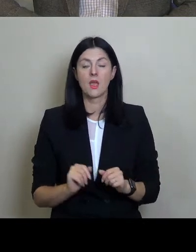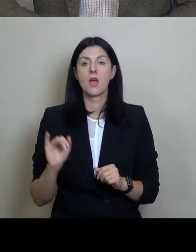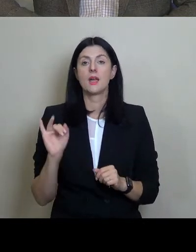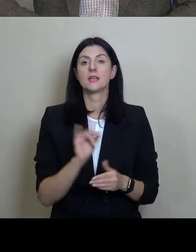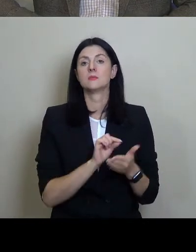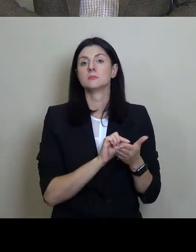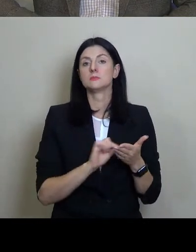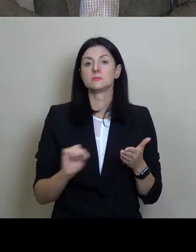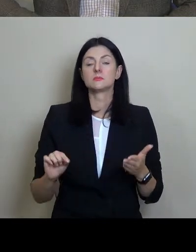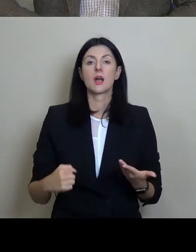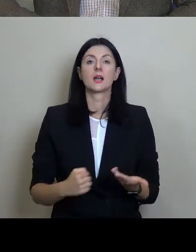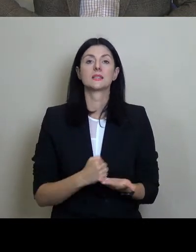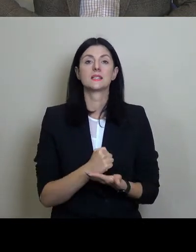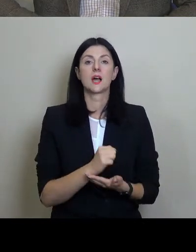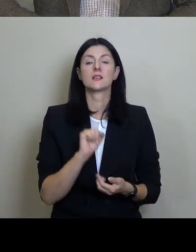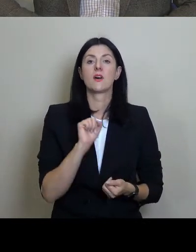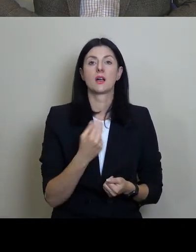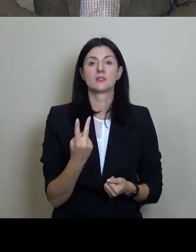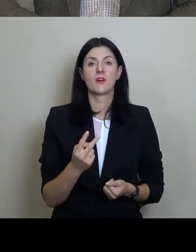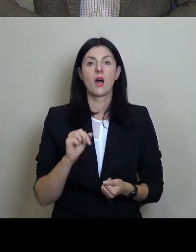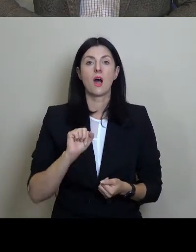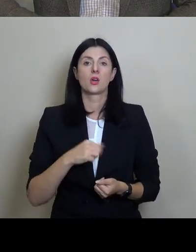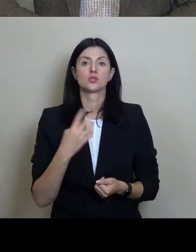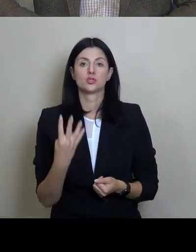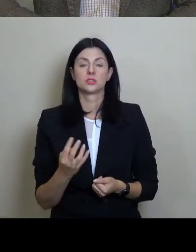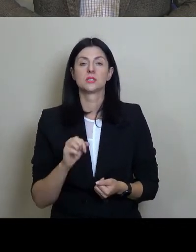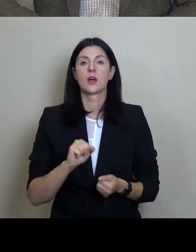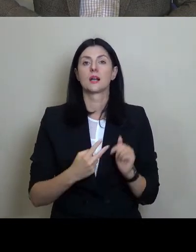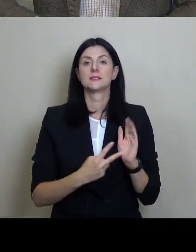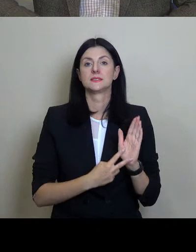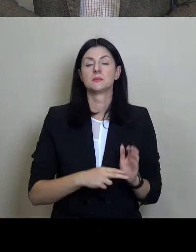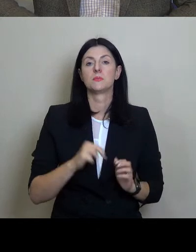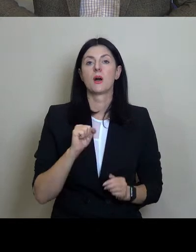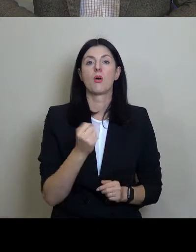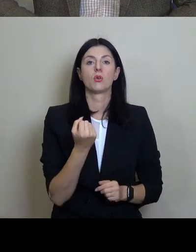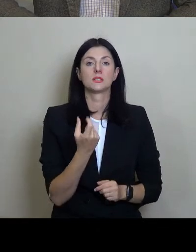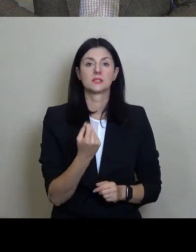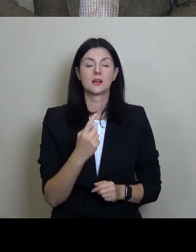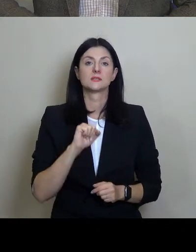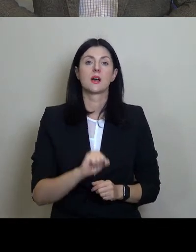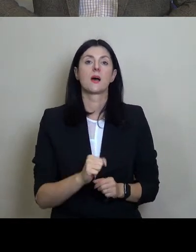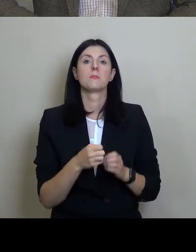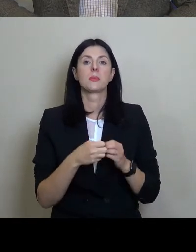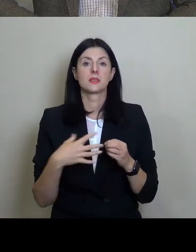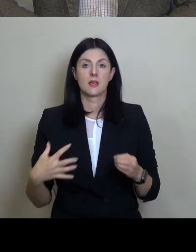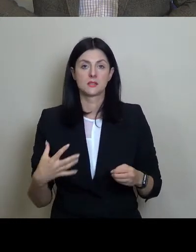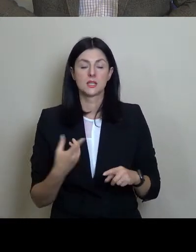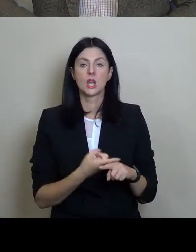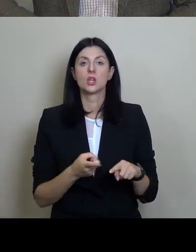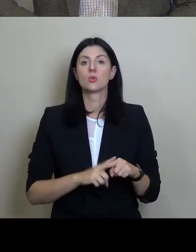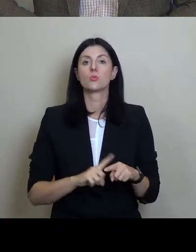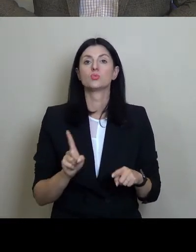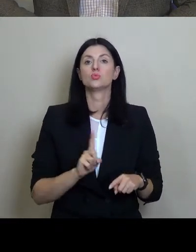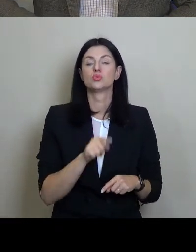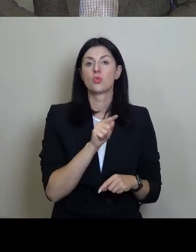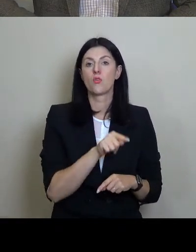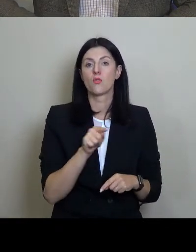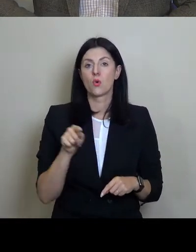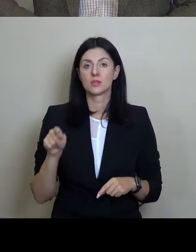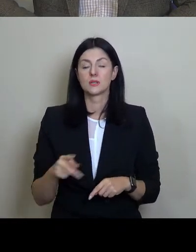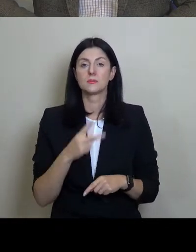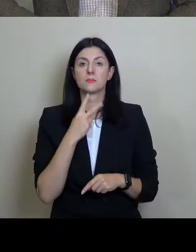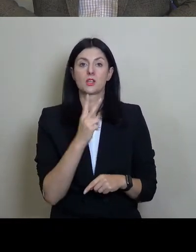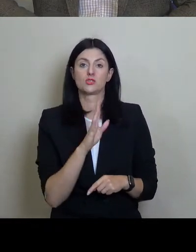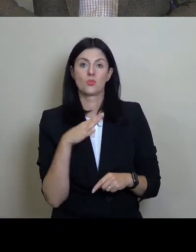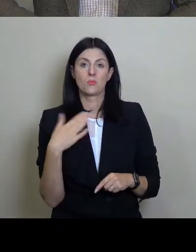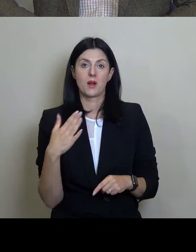a guaranteed one, and we cross out candidates A2, A7, A11, and